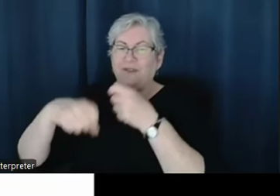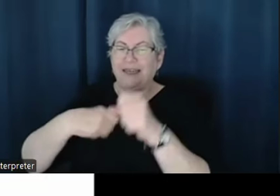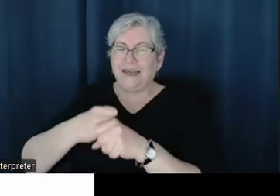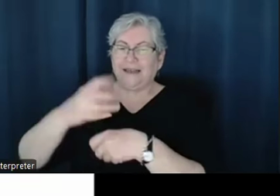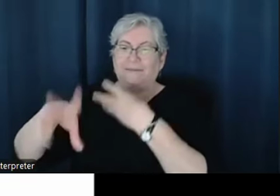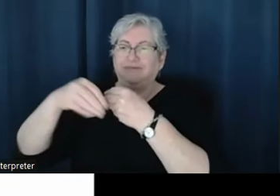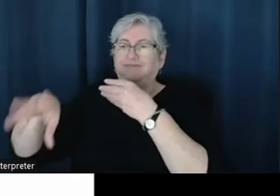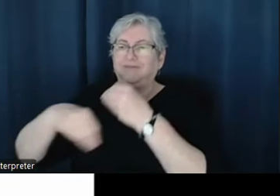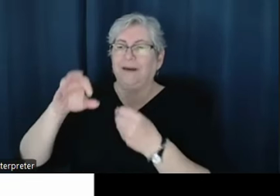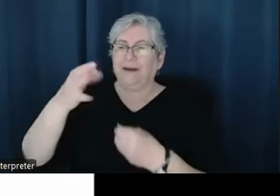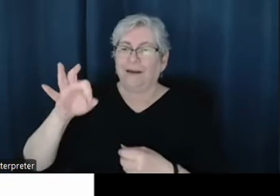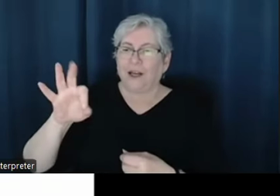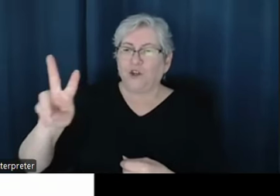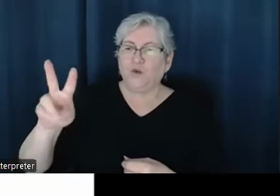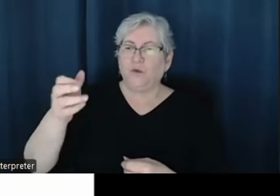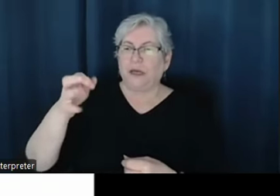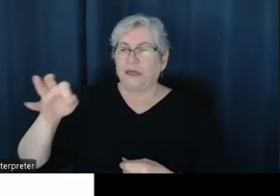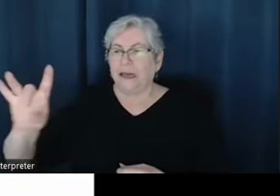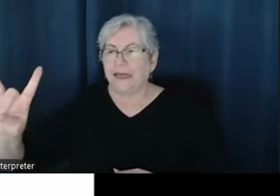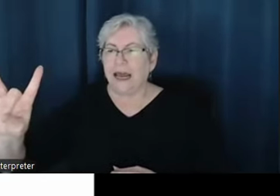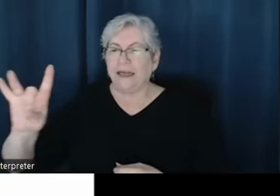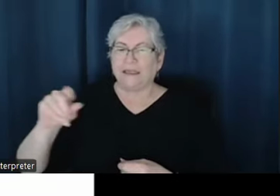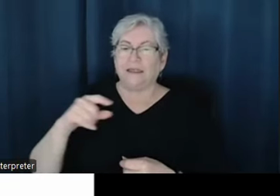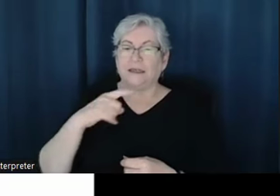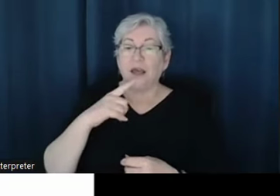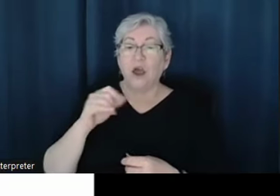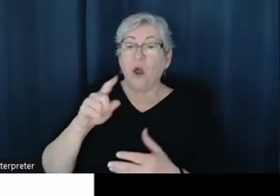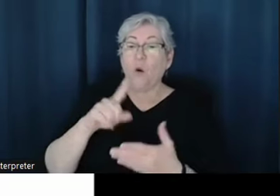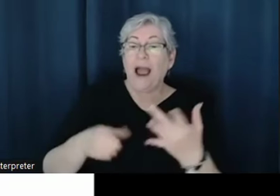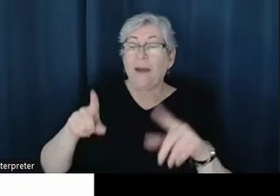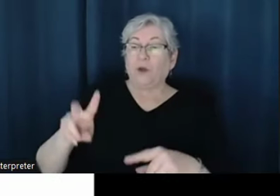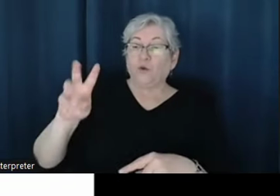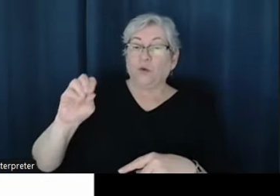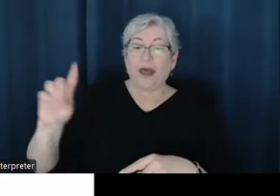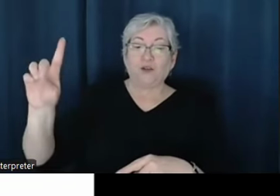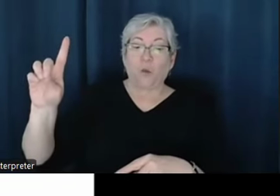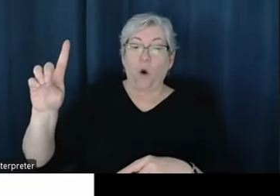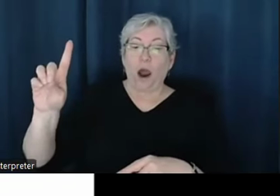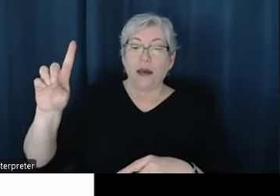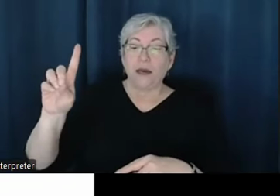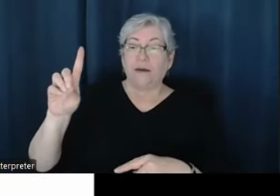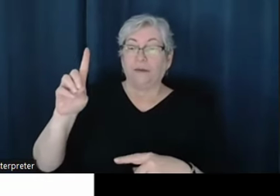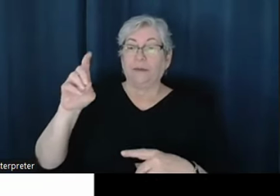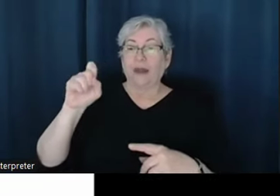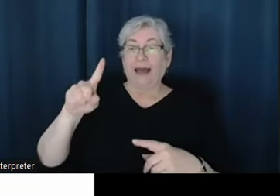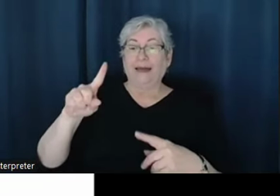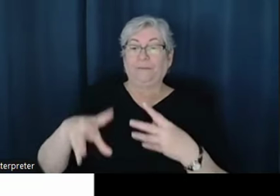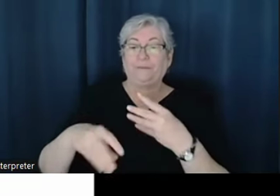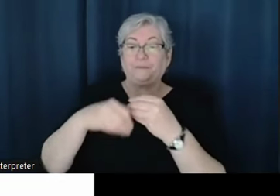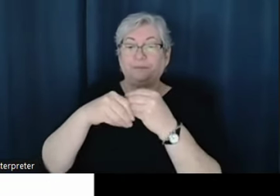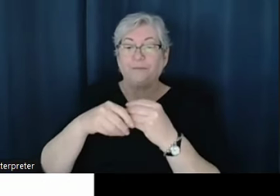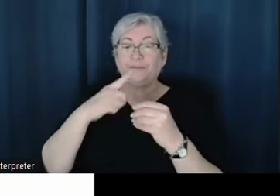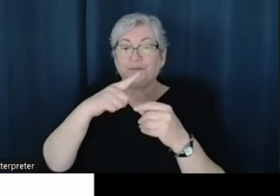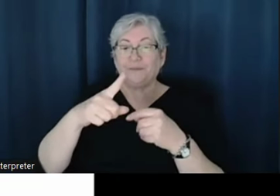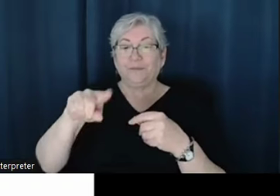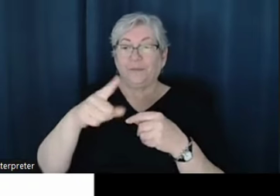and the 2001 regulations implementing the 1998 amendments. This is where the next several slides quotes come